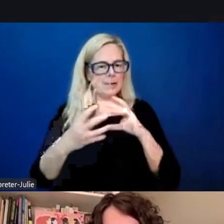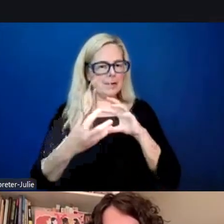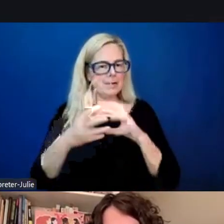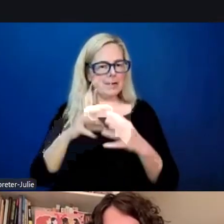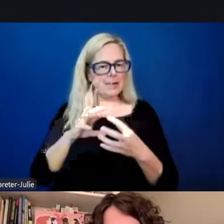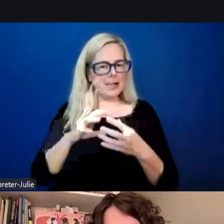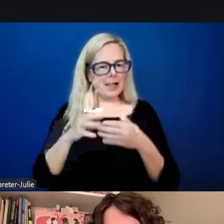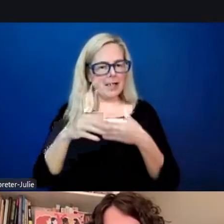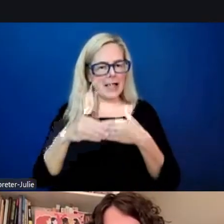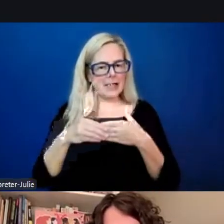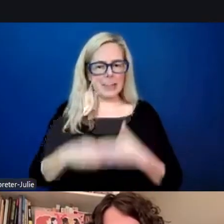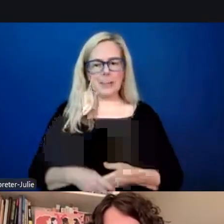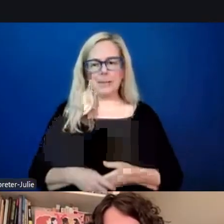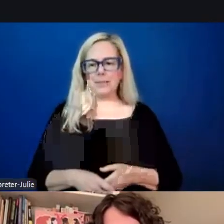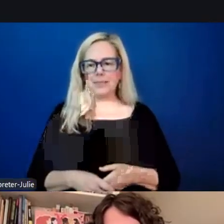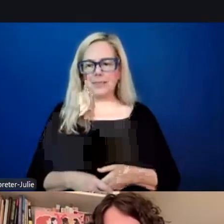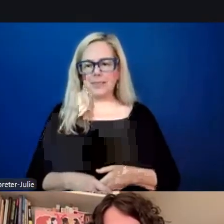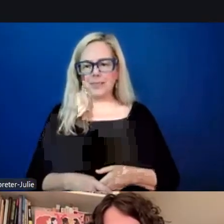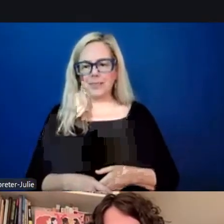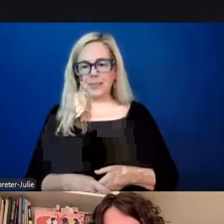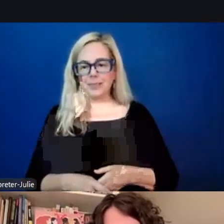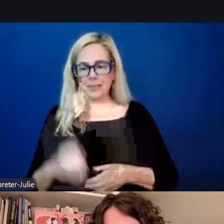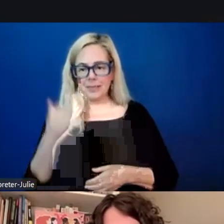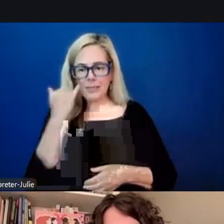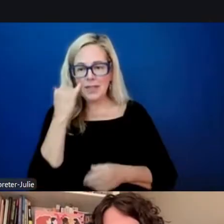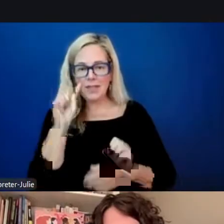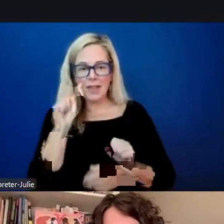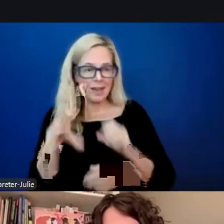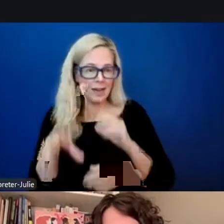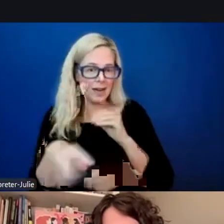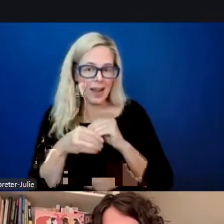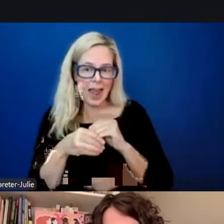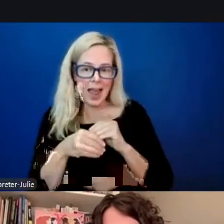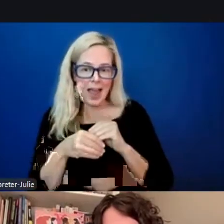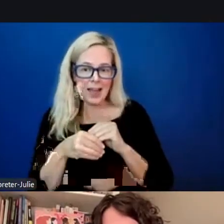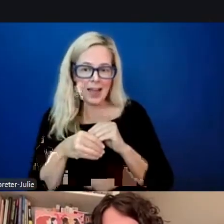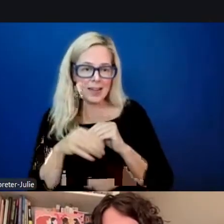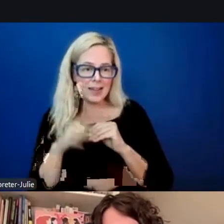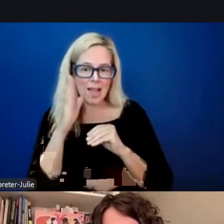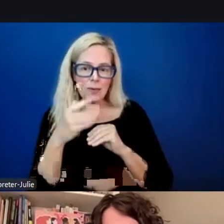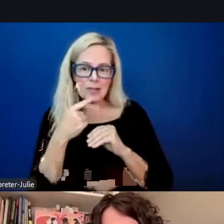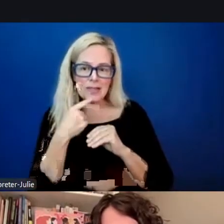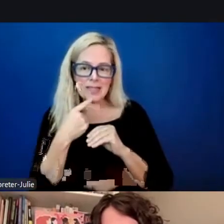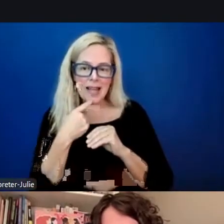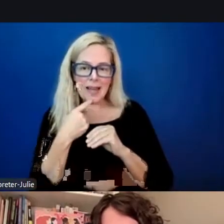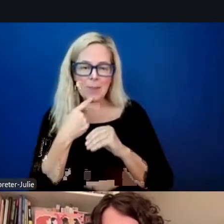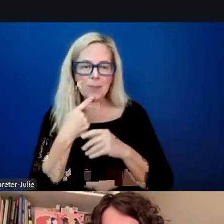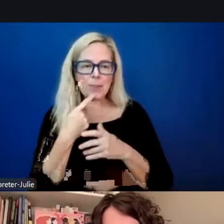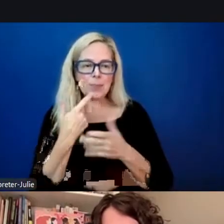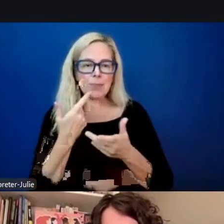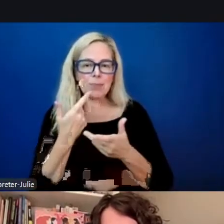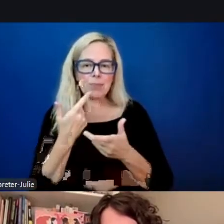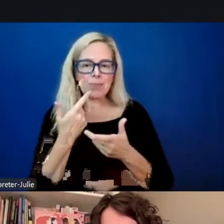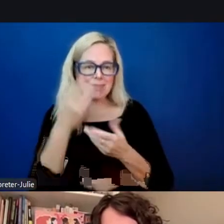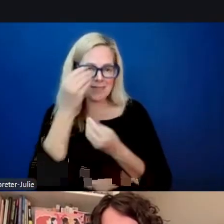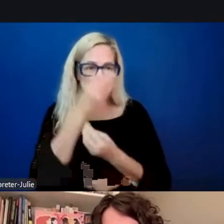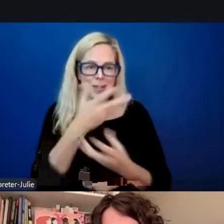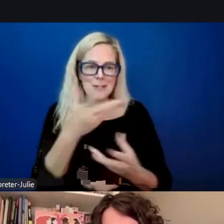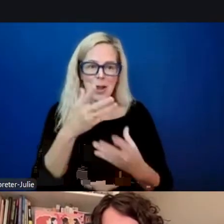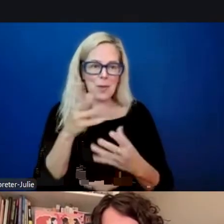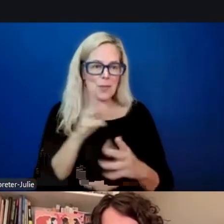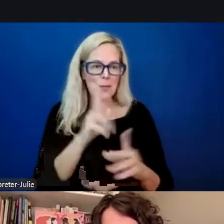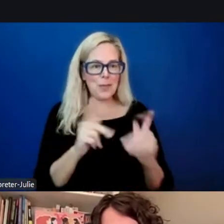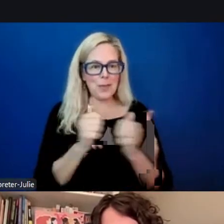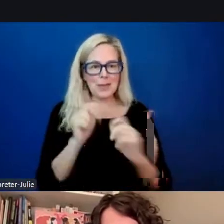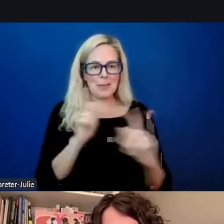If I could just add to that, I would say that I try to share with people that you're not going to get it perfect. I really